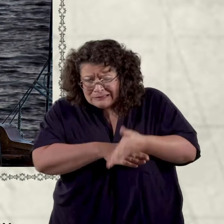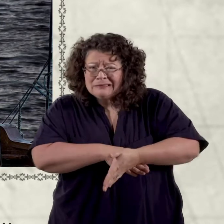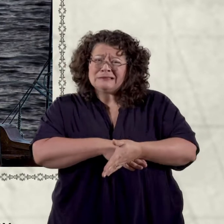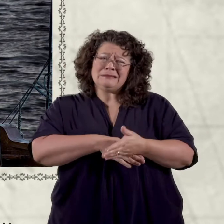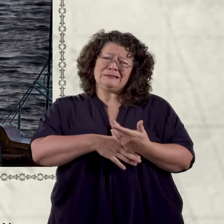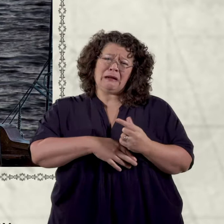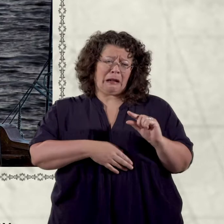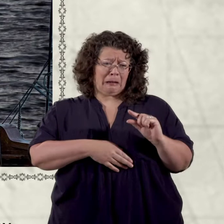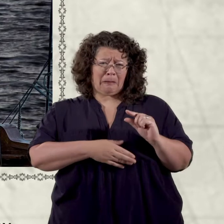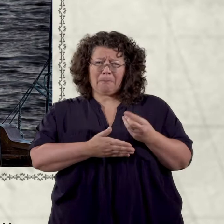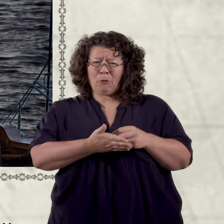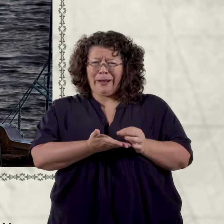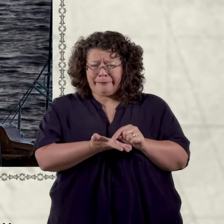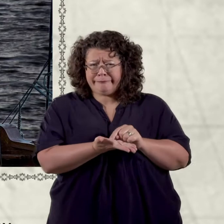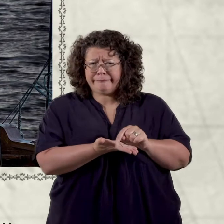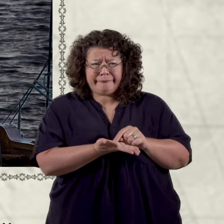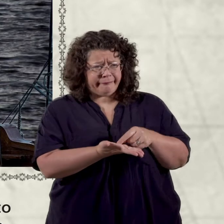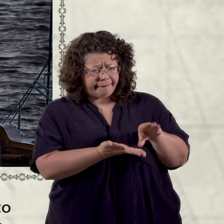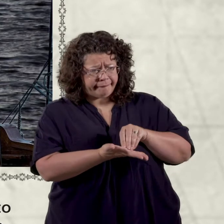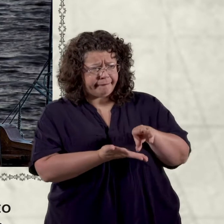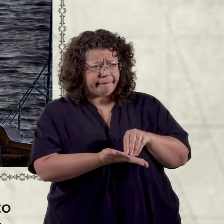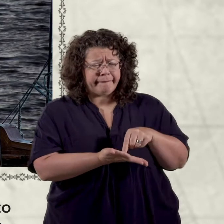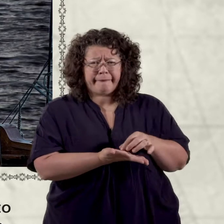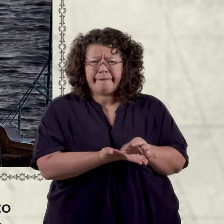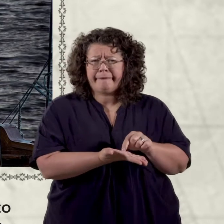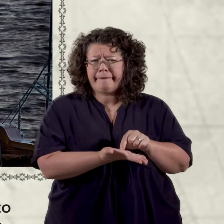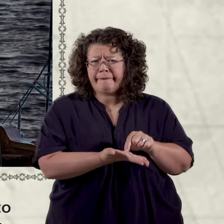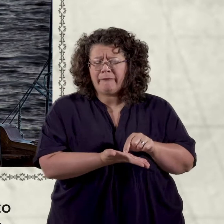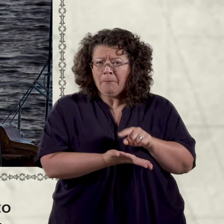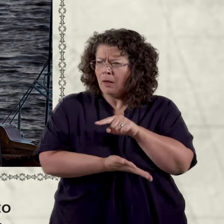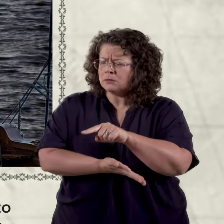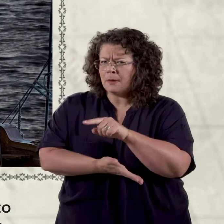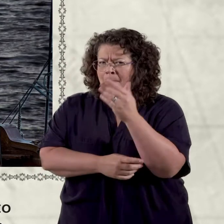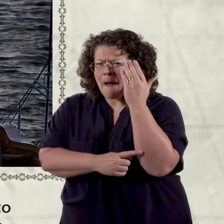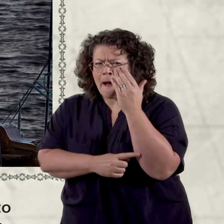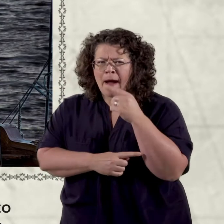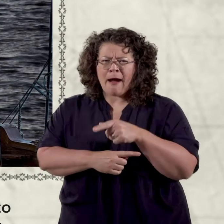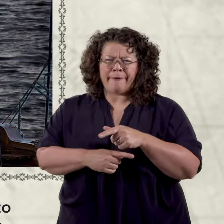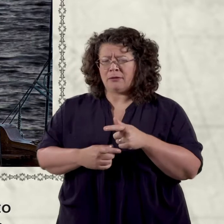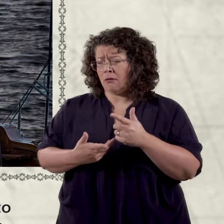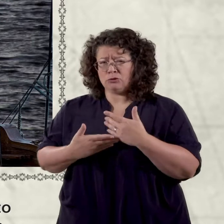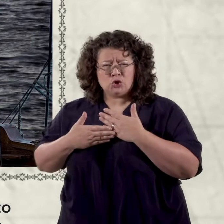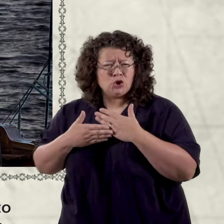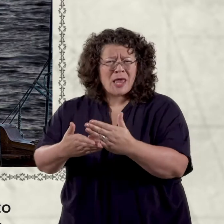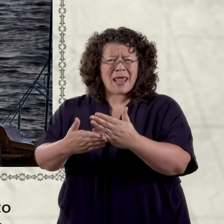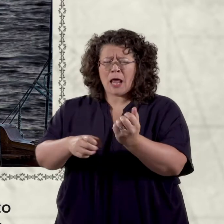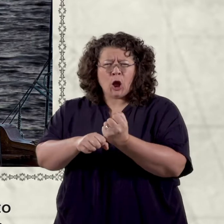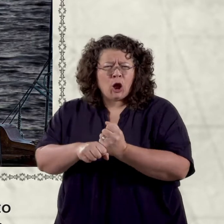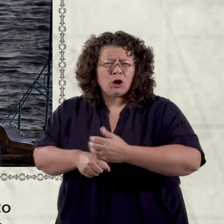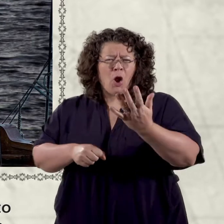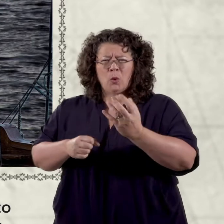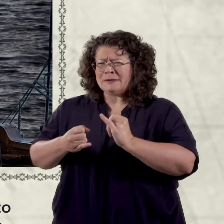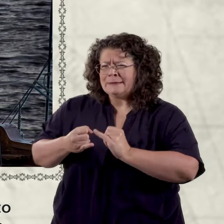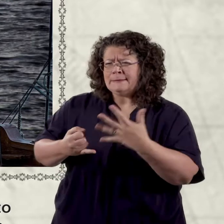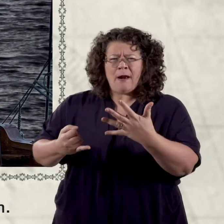really hard for little money. But with these pirates, well, they used to share all the gold and silver and